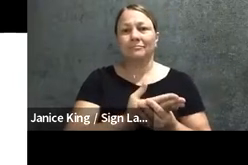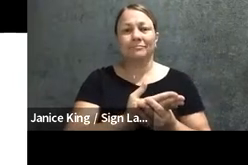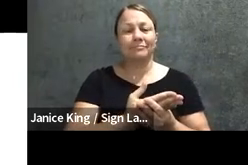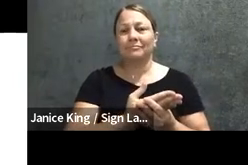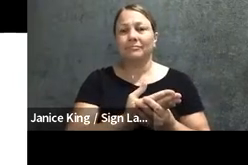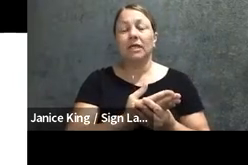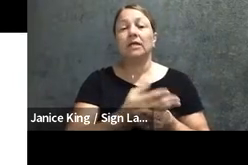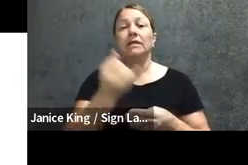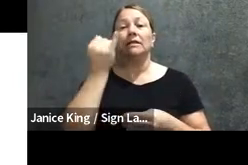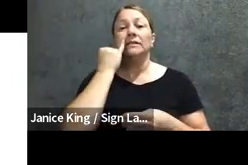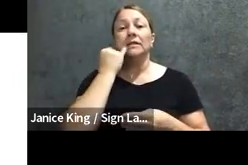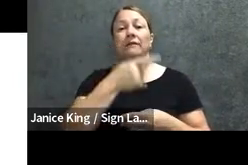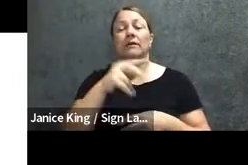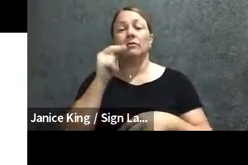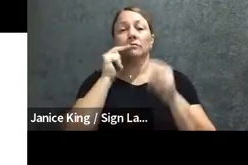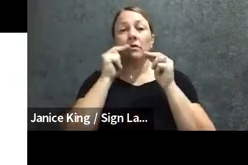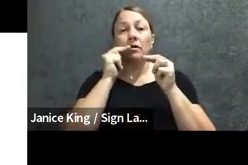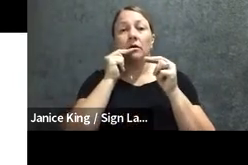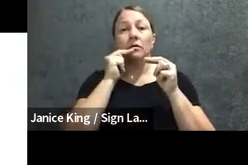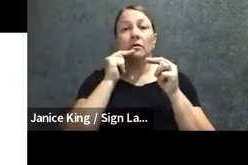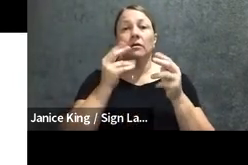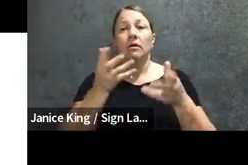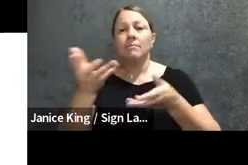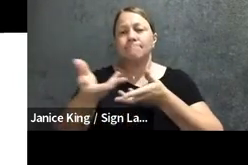agreement specifically grants that right.